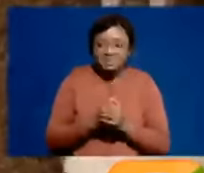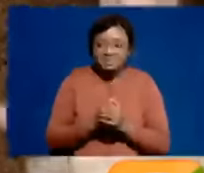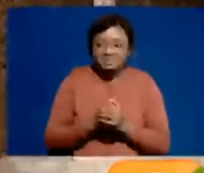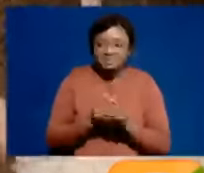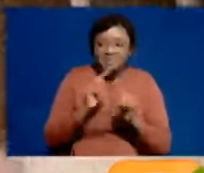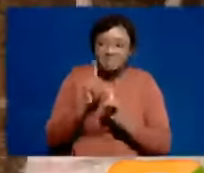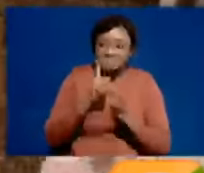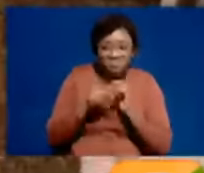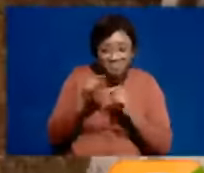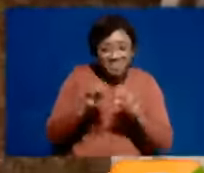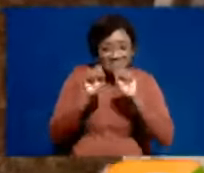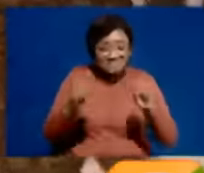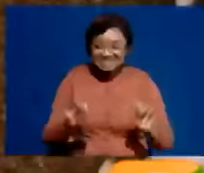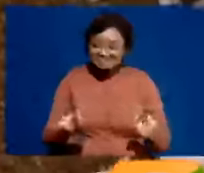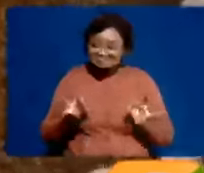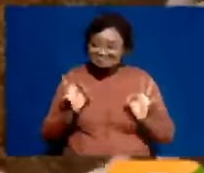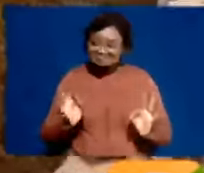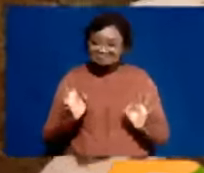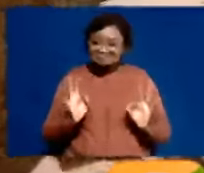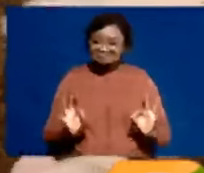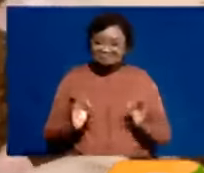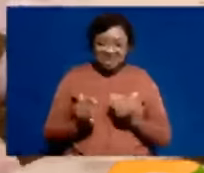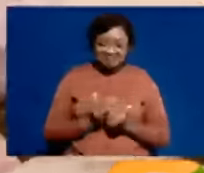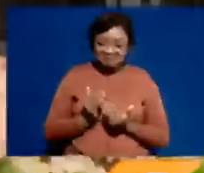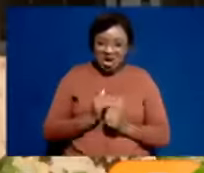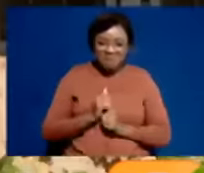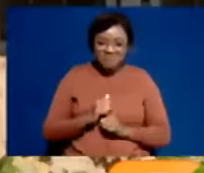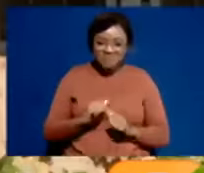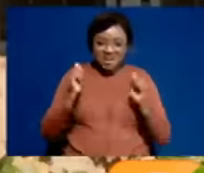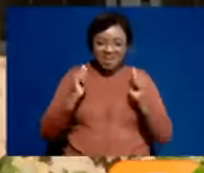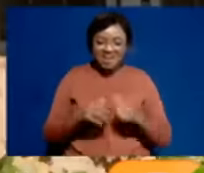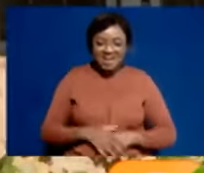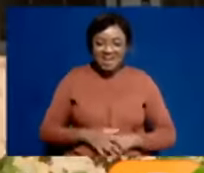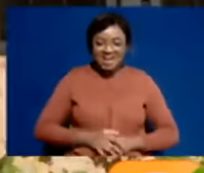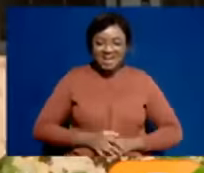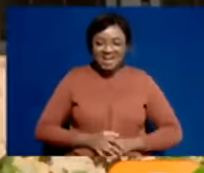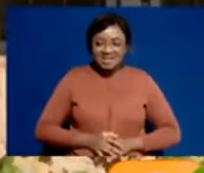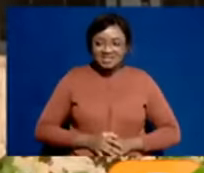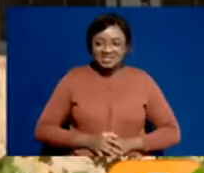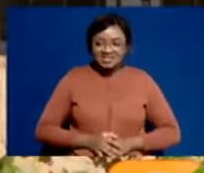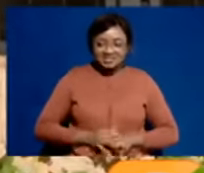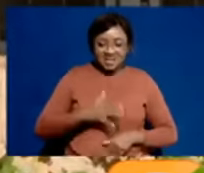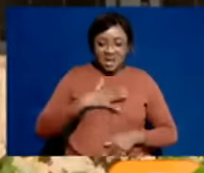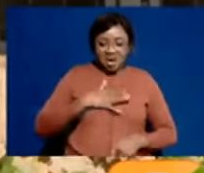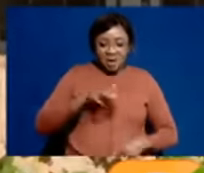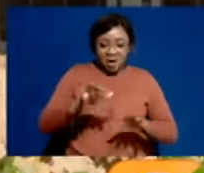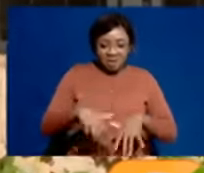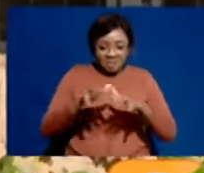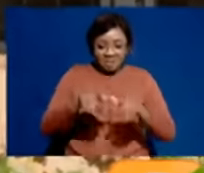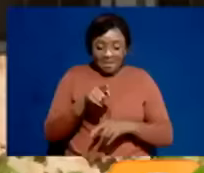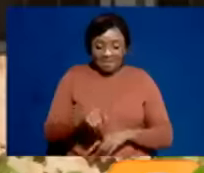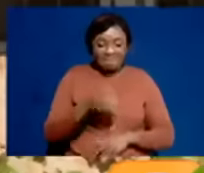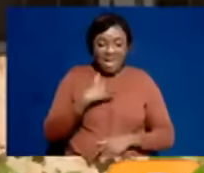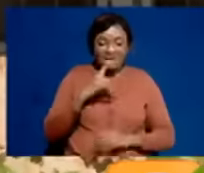the system has played a key role in growing his enterprise. We have had in our farm